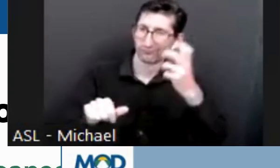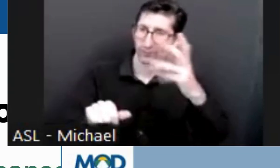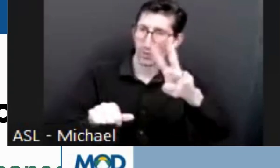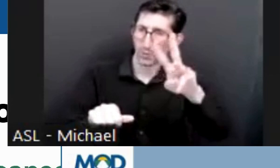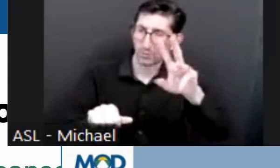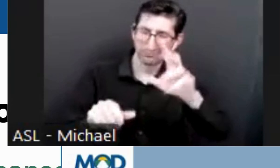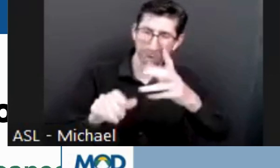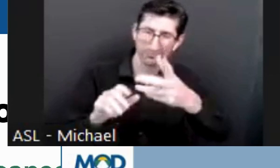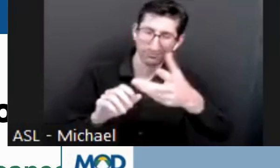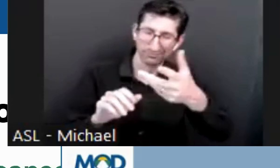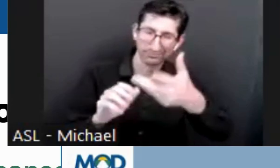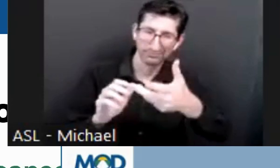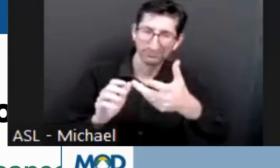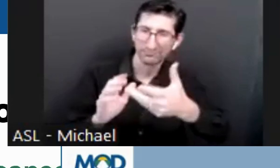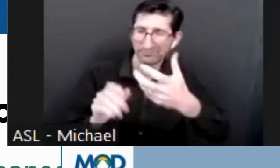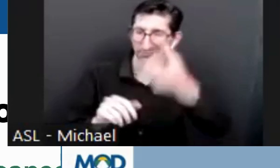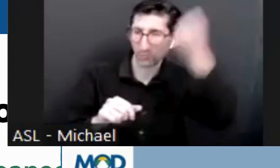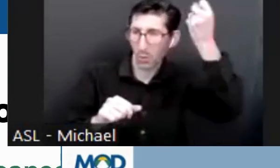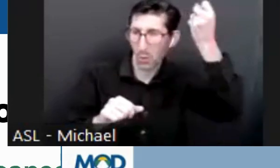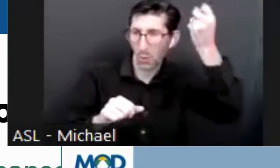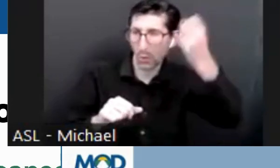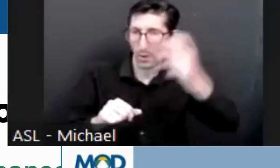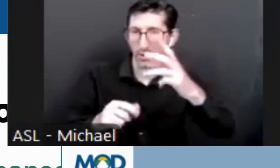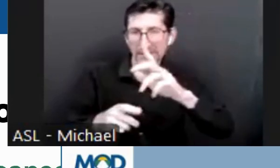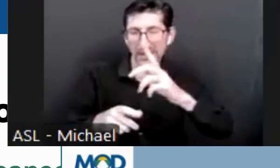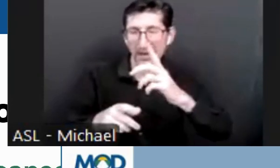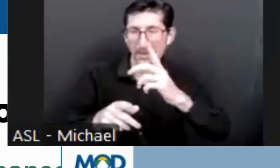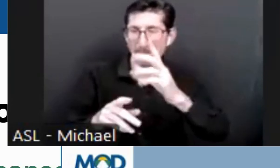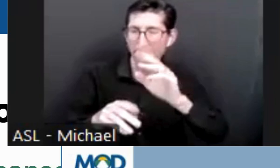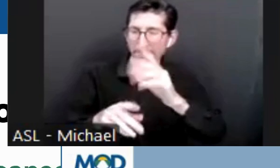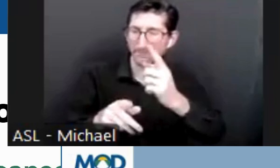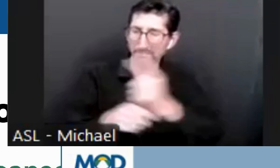is considered reasonable.